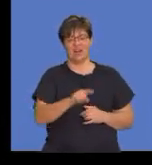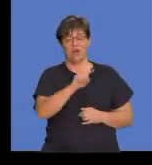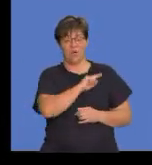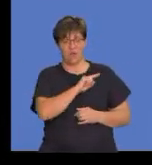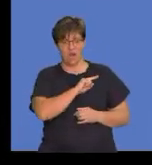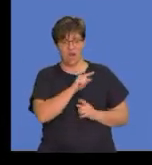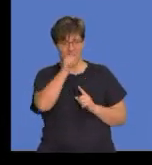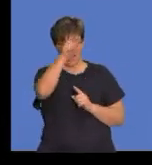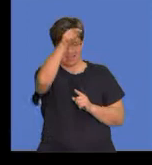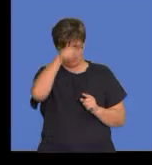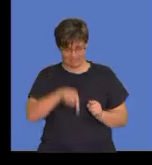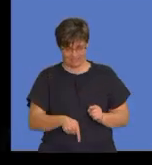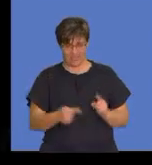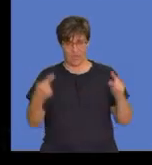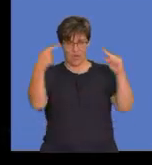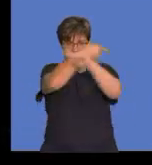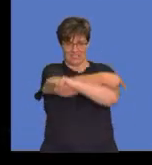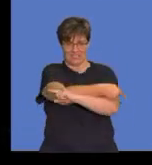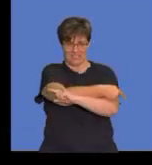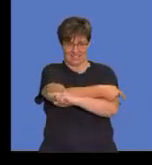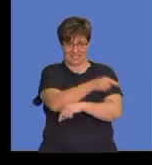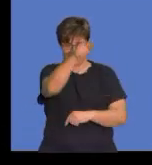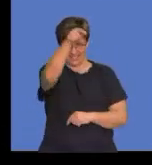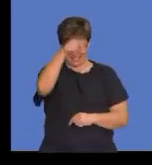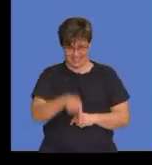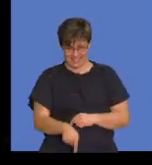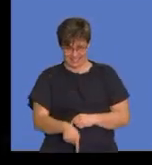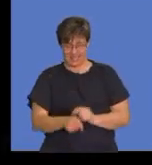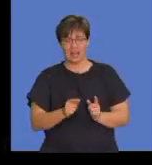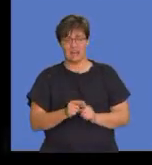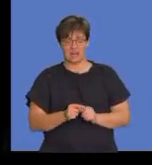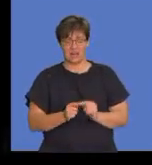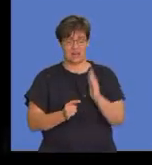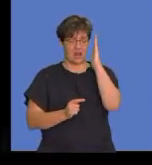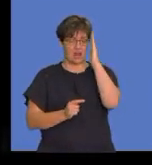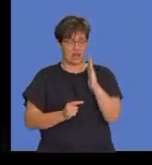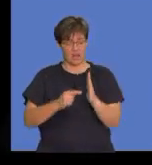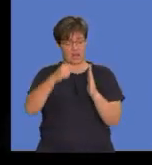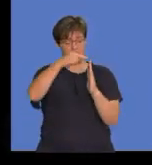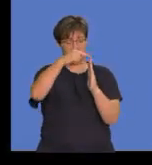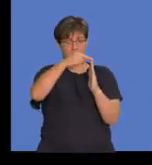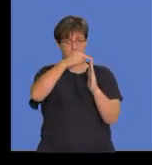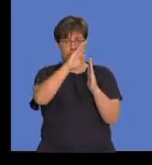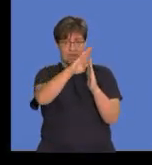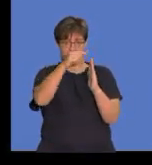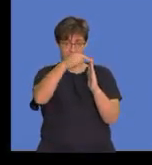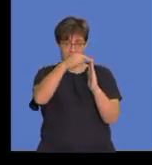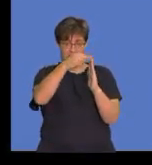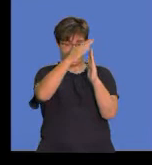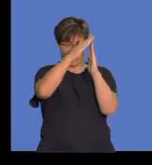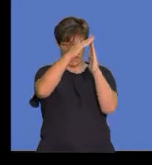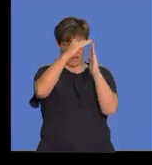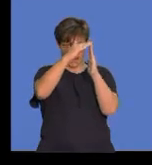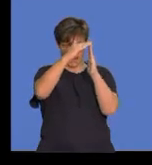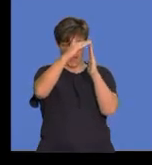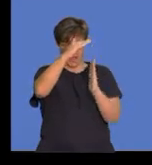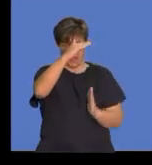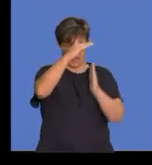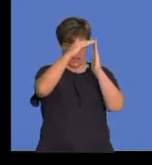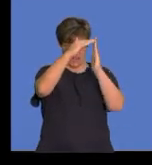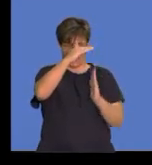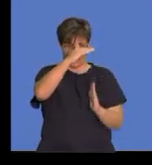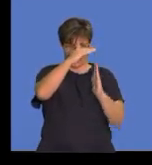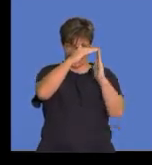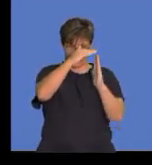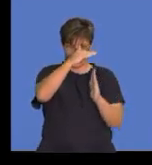because it's directly across angle B. And then directly adjacent to or next to will then be the